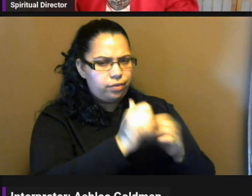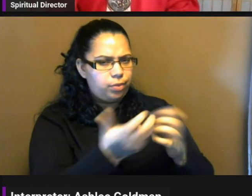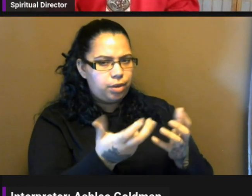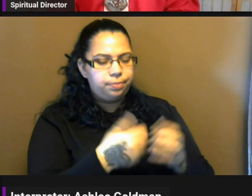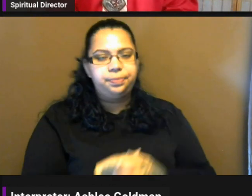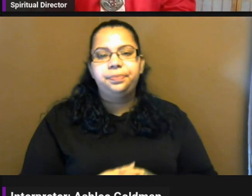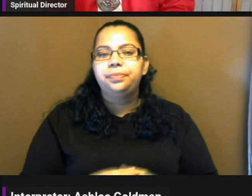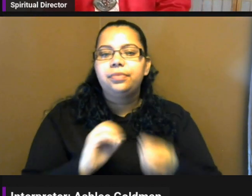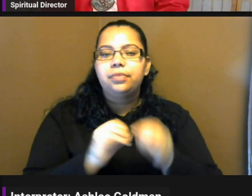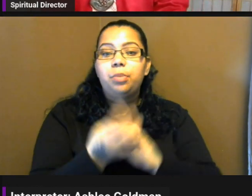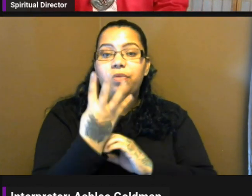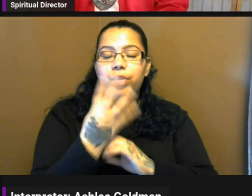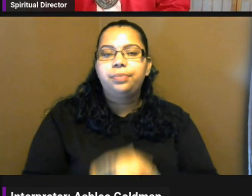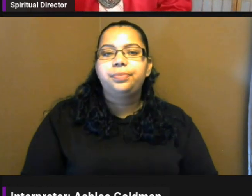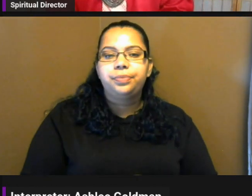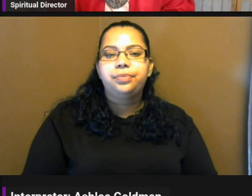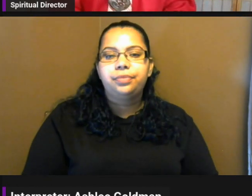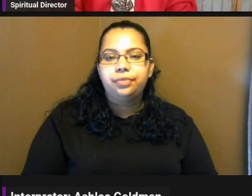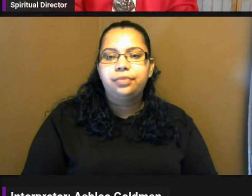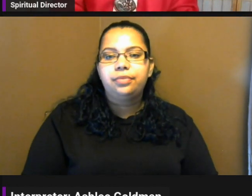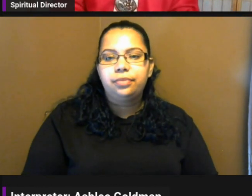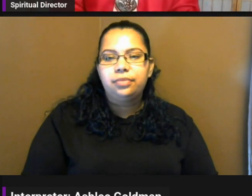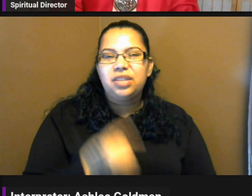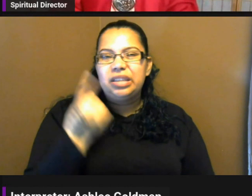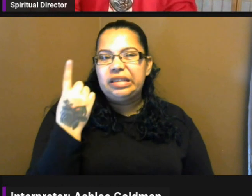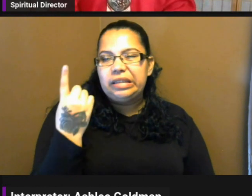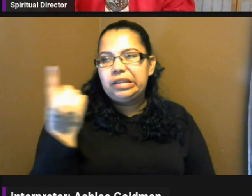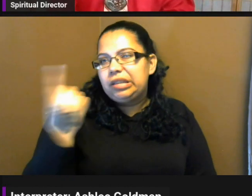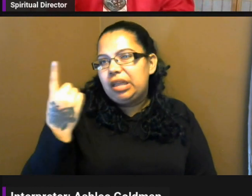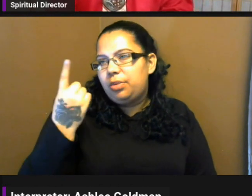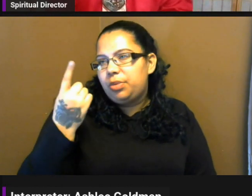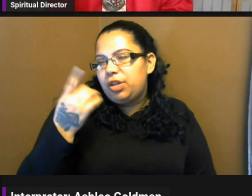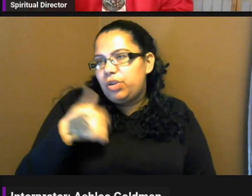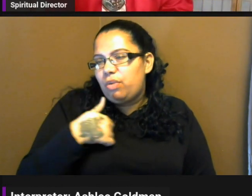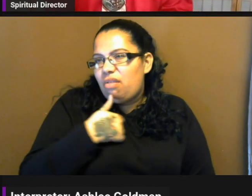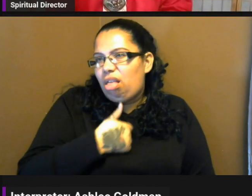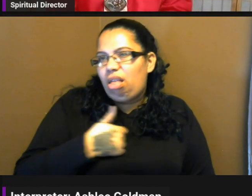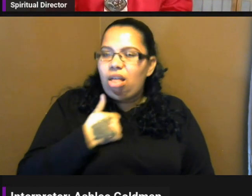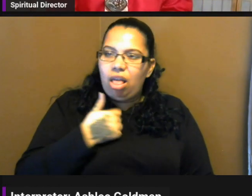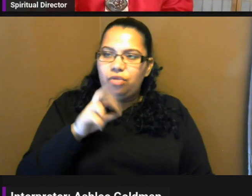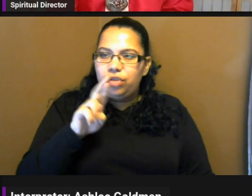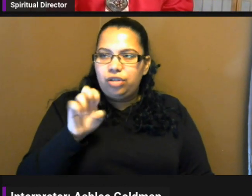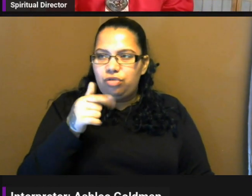4, what is something that you have regretted that you have not yet